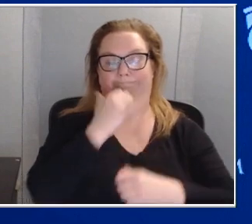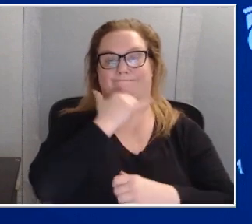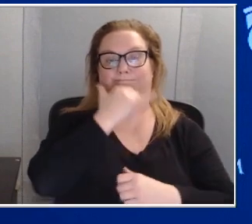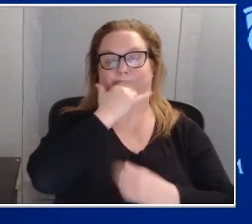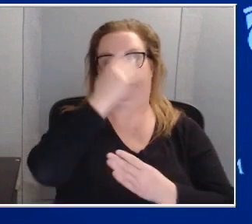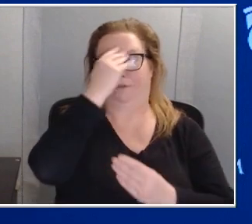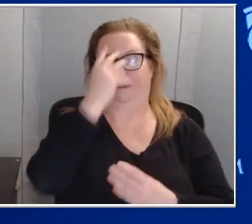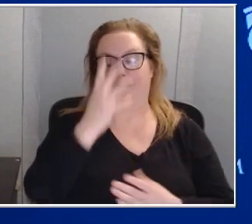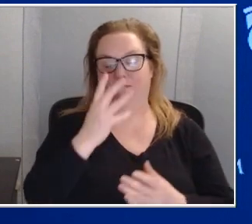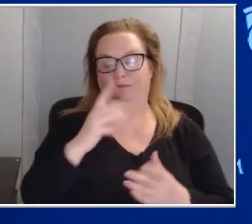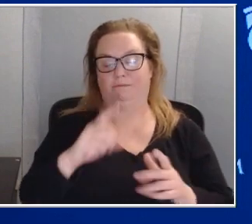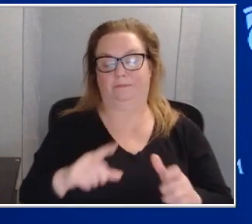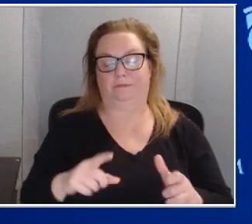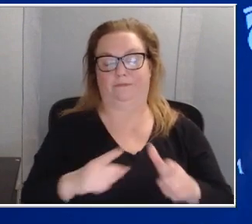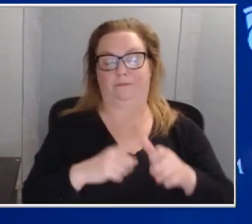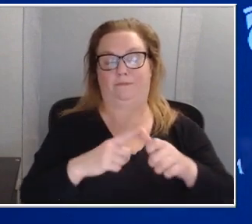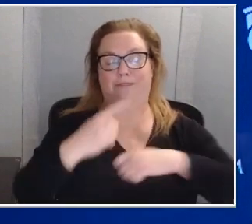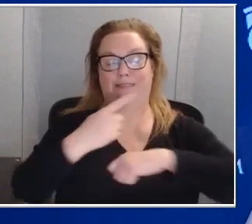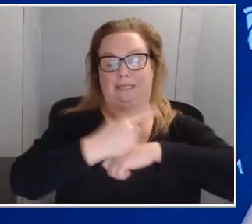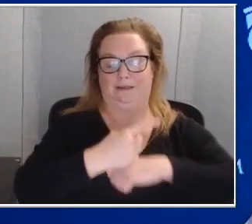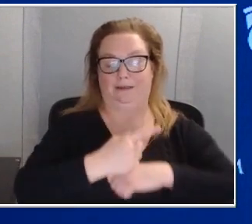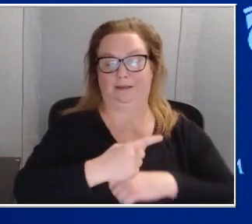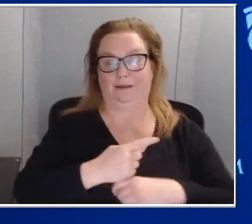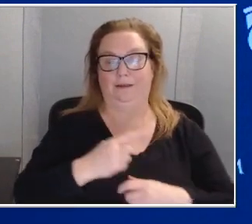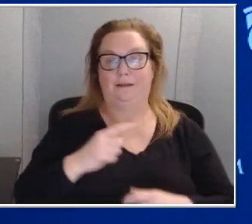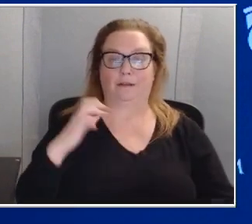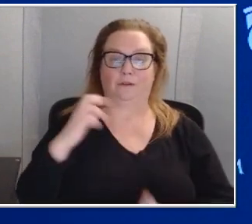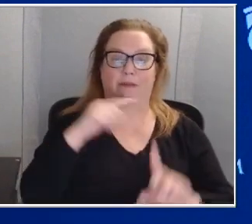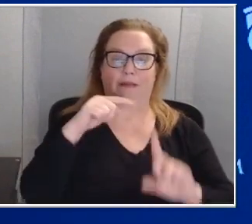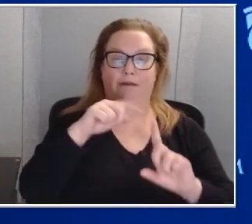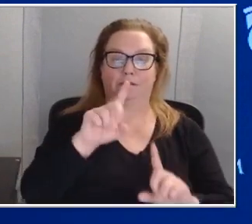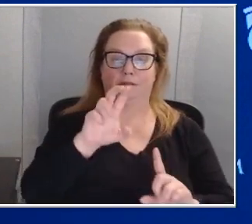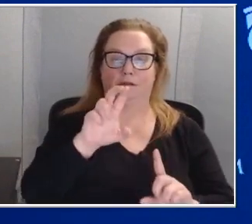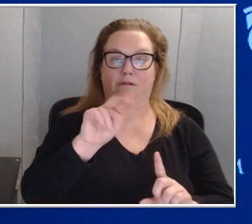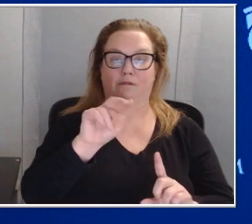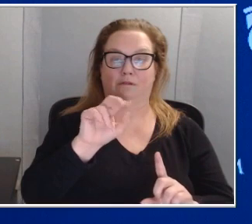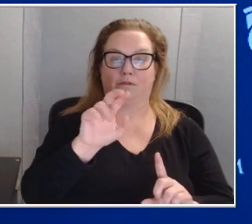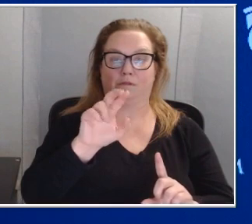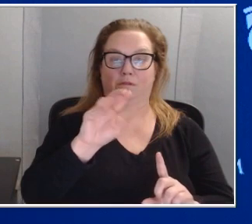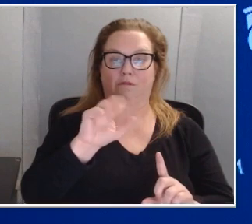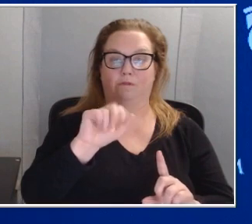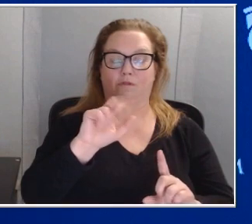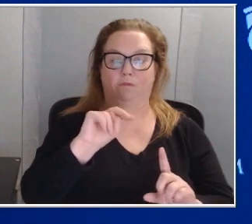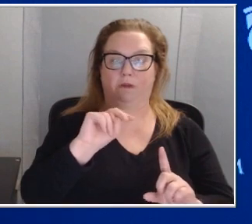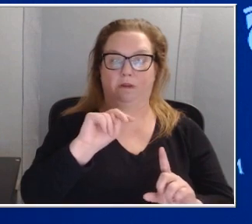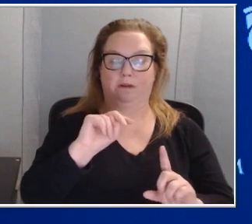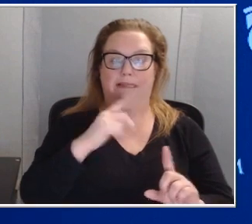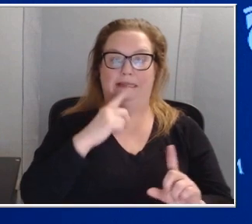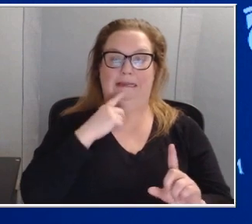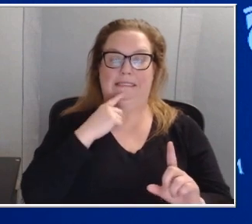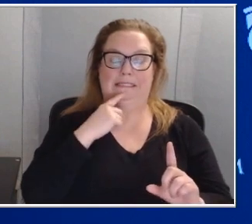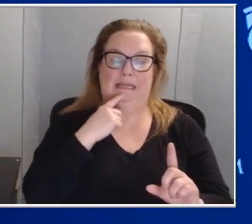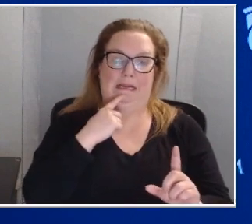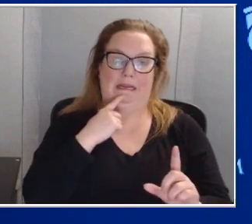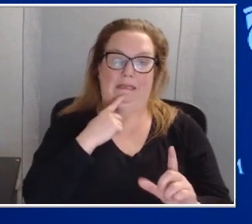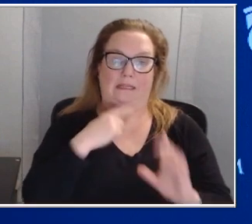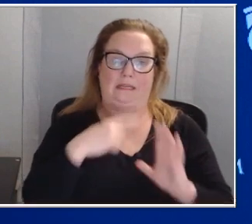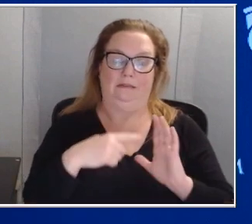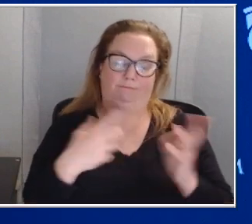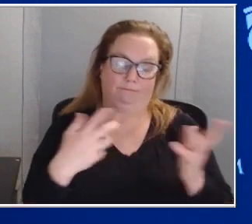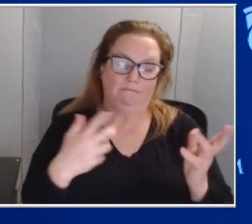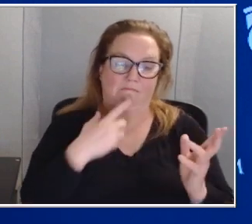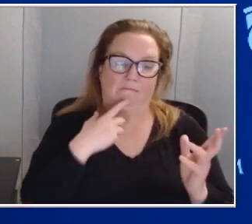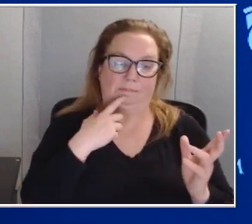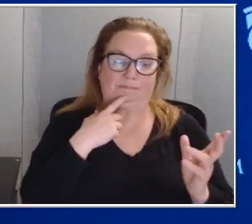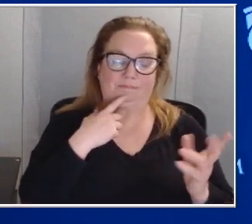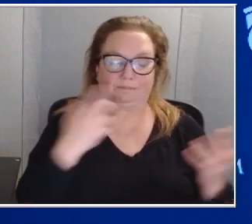as well. And so that goes back to Dr. Norman's point, his very first point that he said on the show as well. So I think